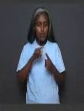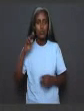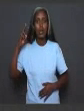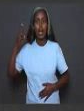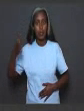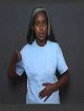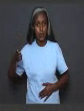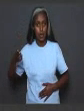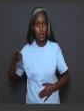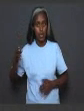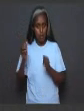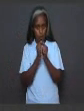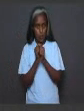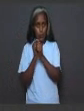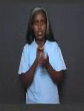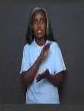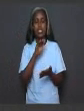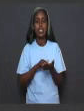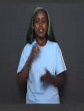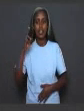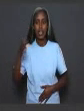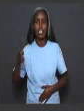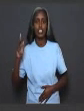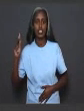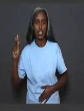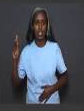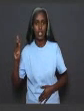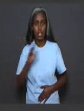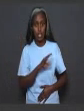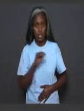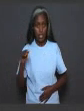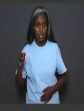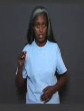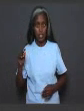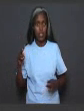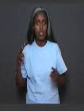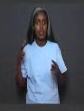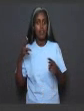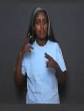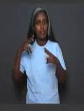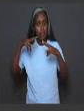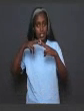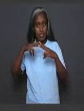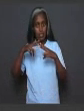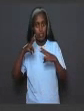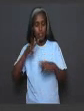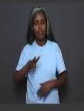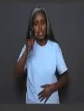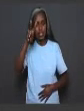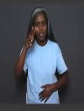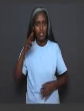a hyperbola with center HK and a vertical transverse